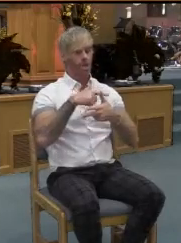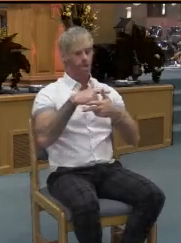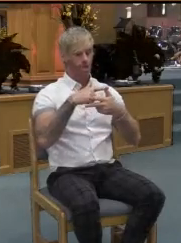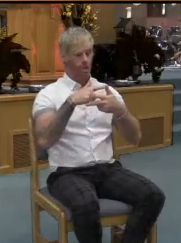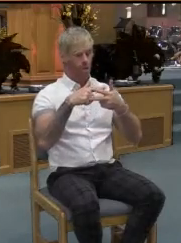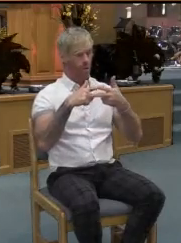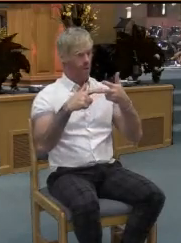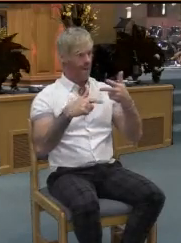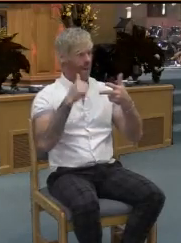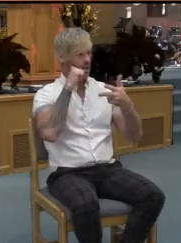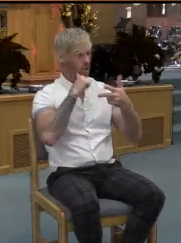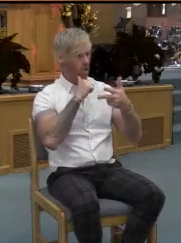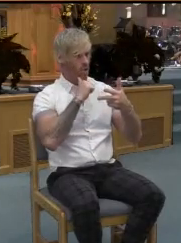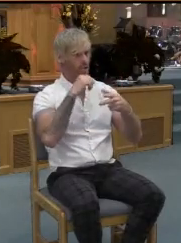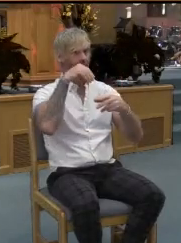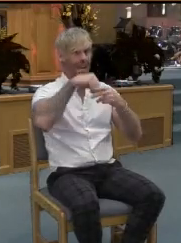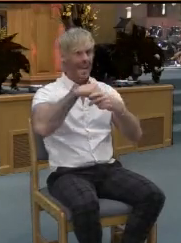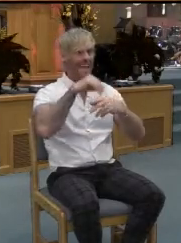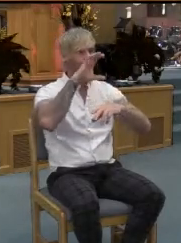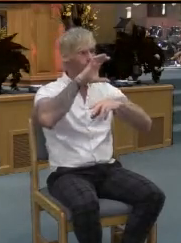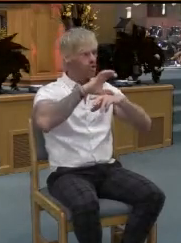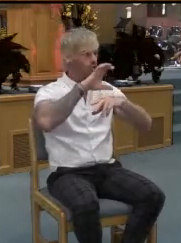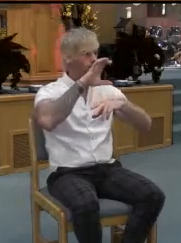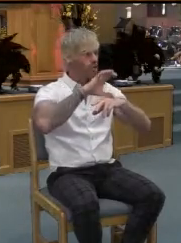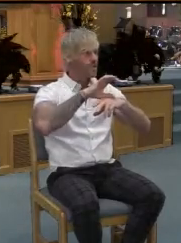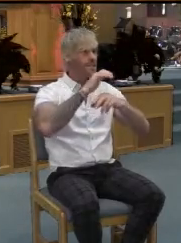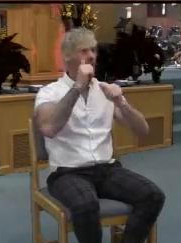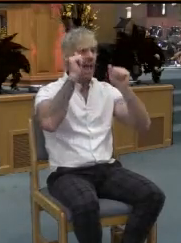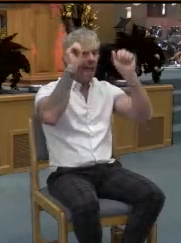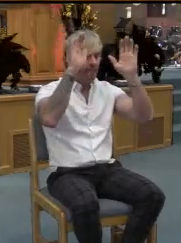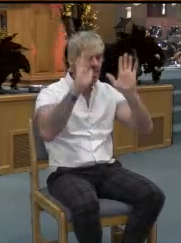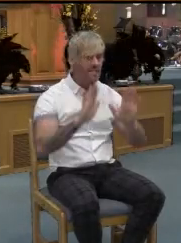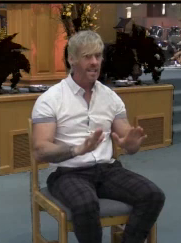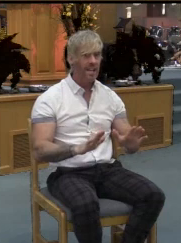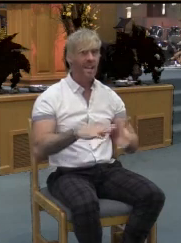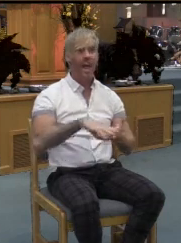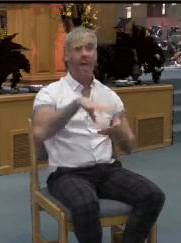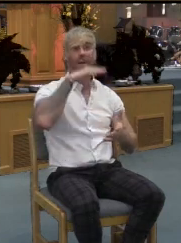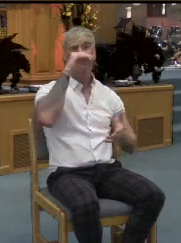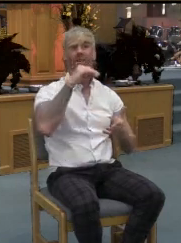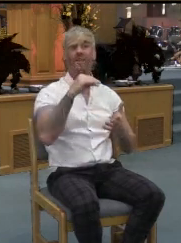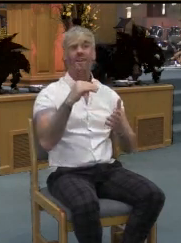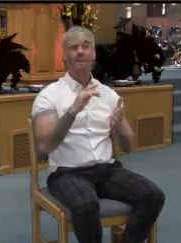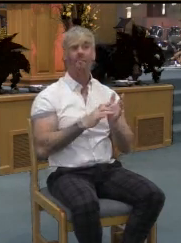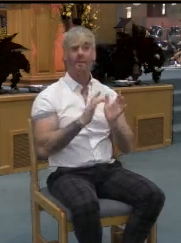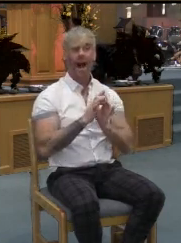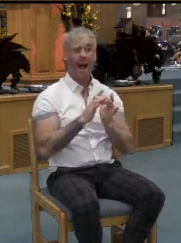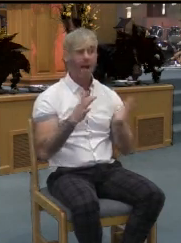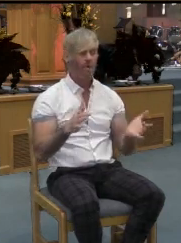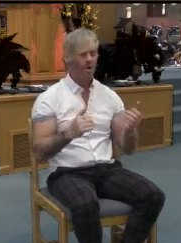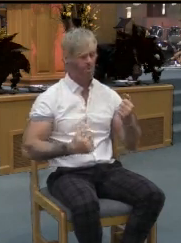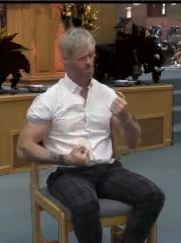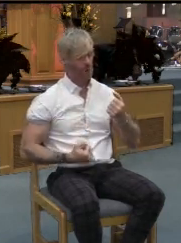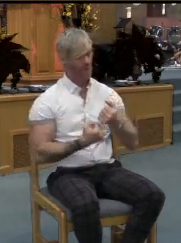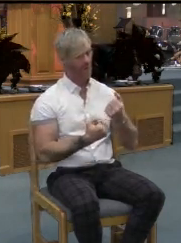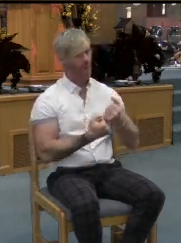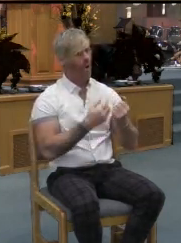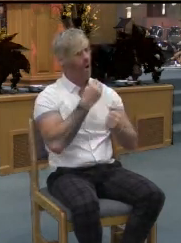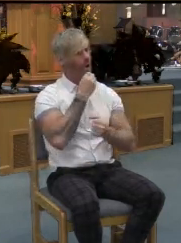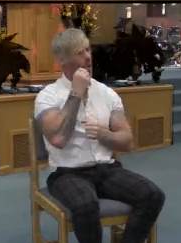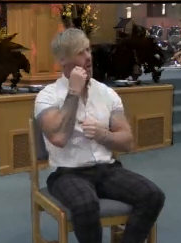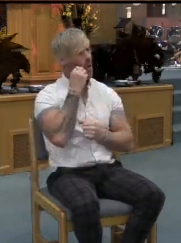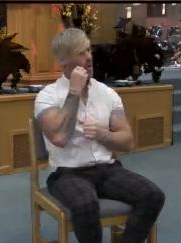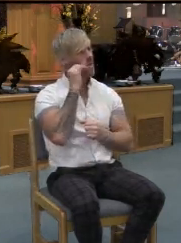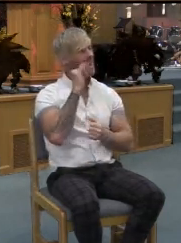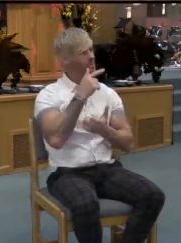in church every Sunday learning the Bible. Reinforce it at home, and that's what you can do about